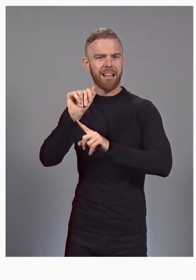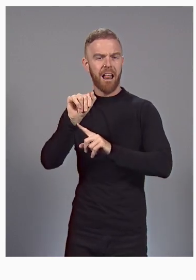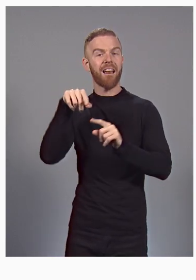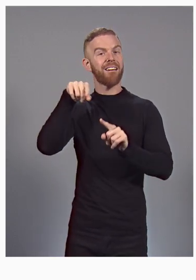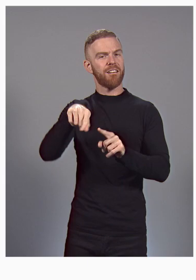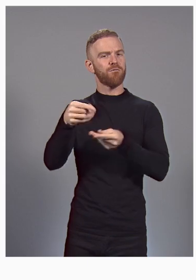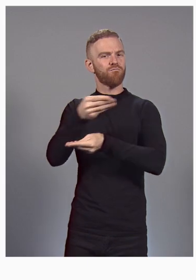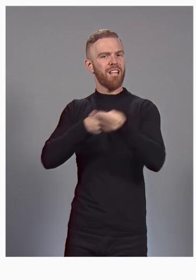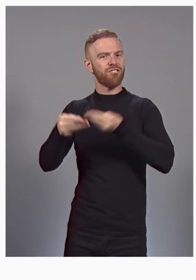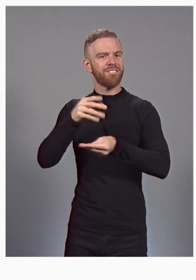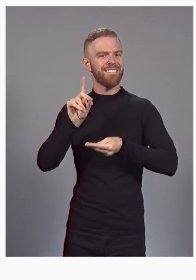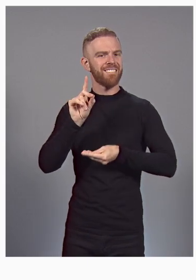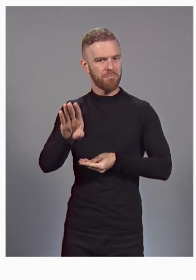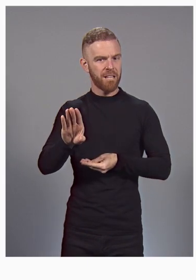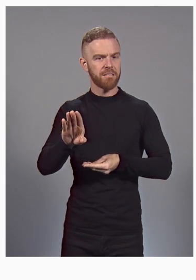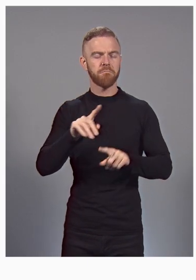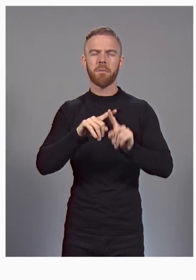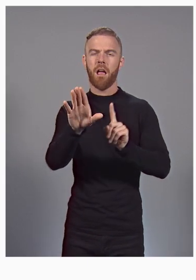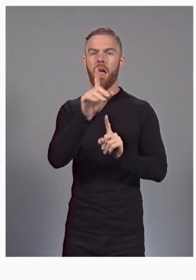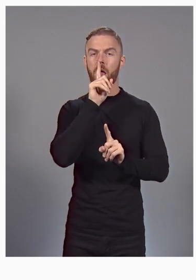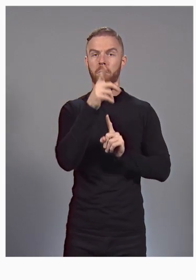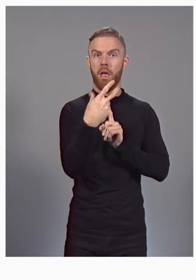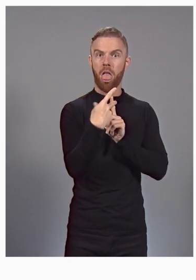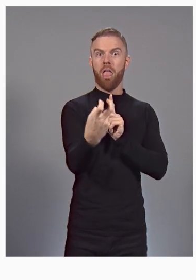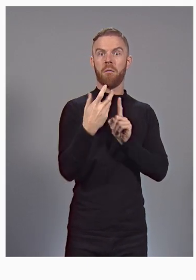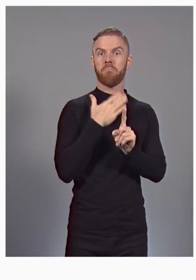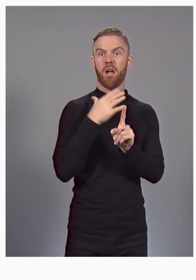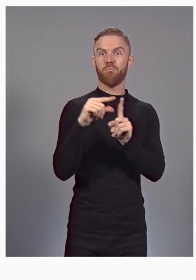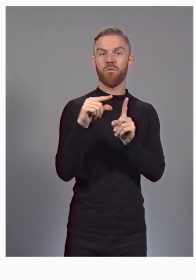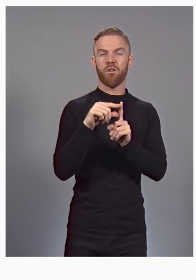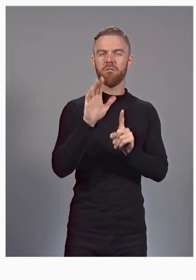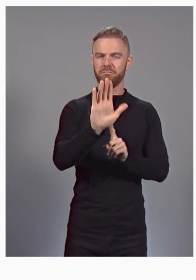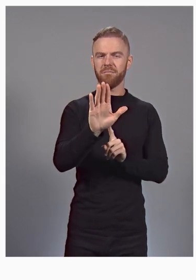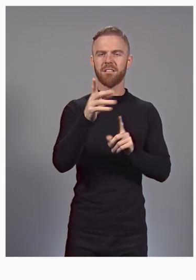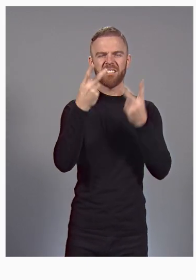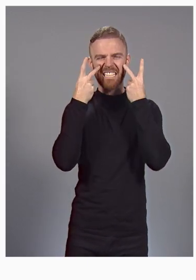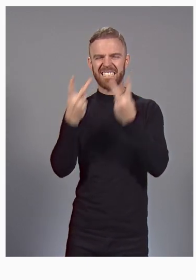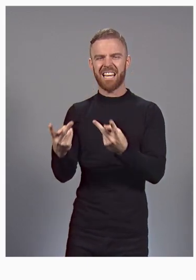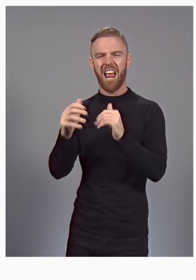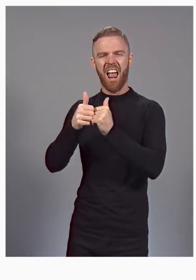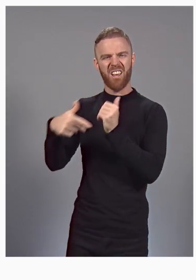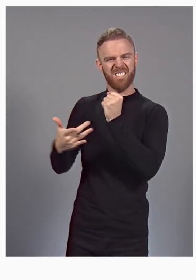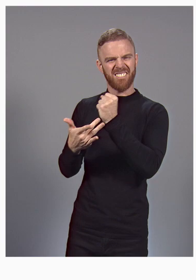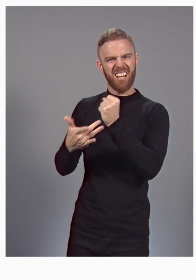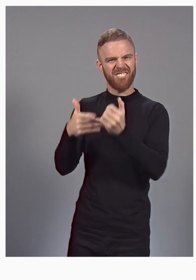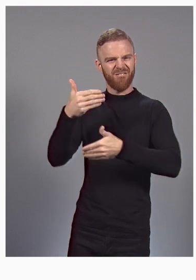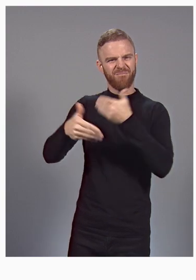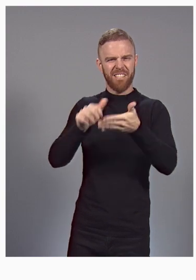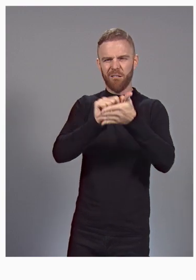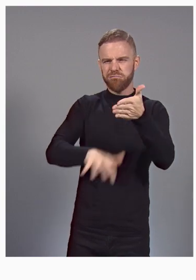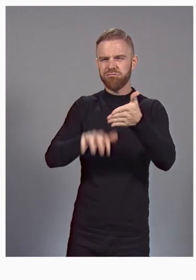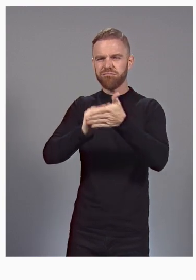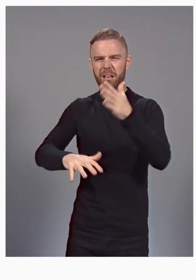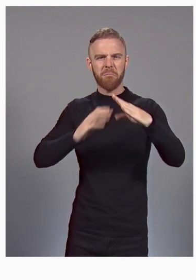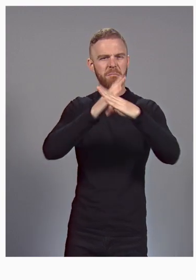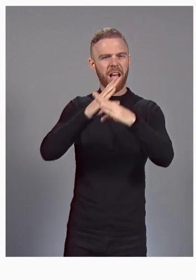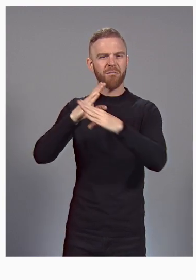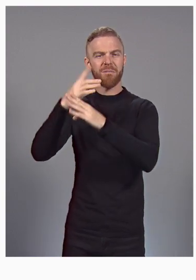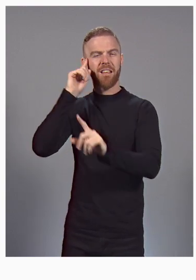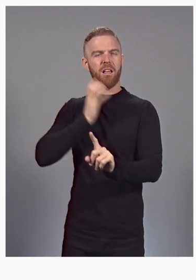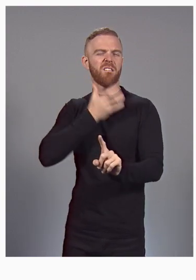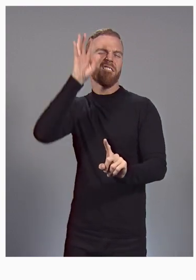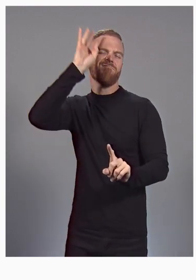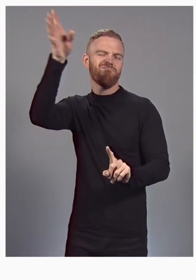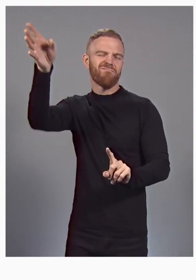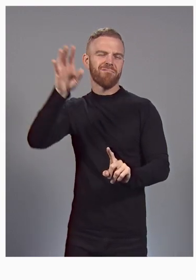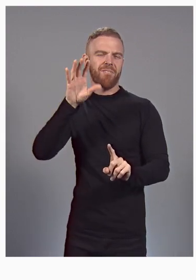But don't take my word for it. Let's see how some of these technologies remove barriers for our fictitious company, Symbol Bank.